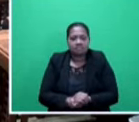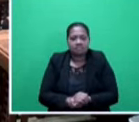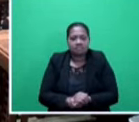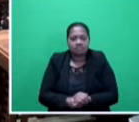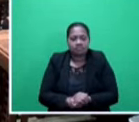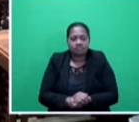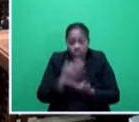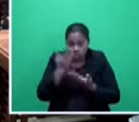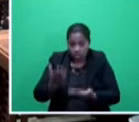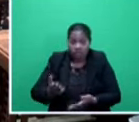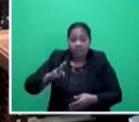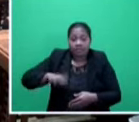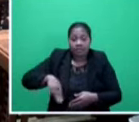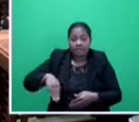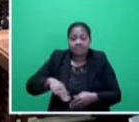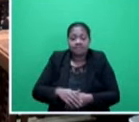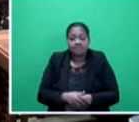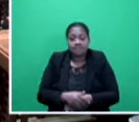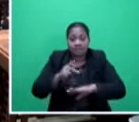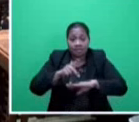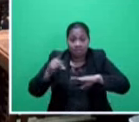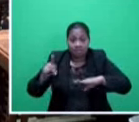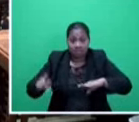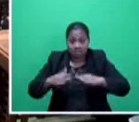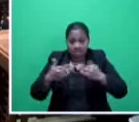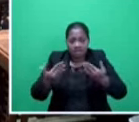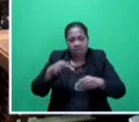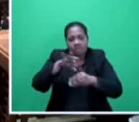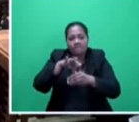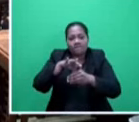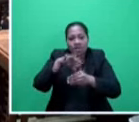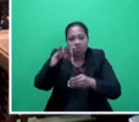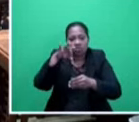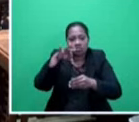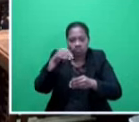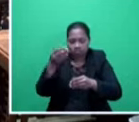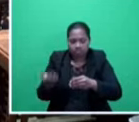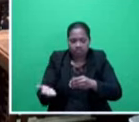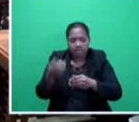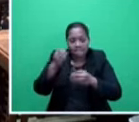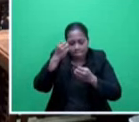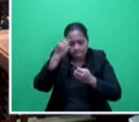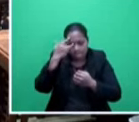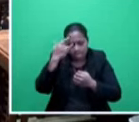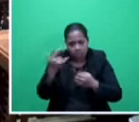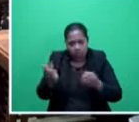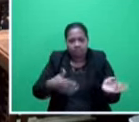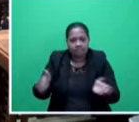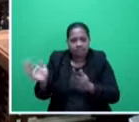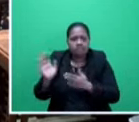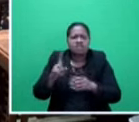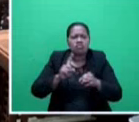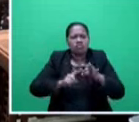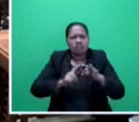Honourable members, the Parliament will now vote on the motion. The question is